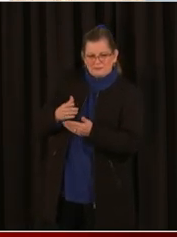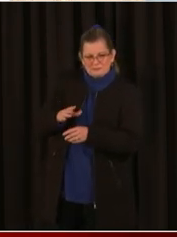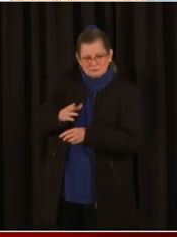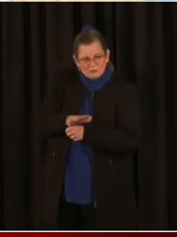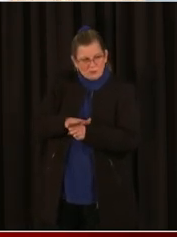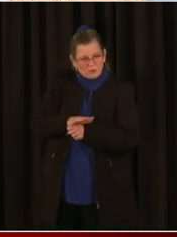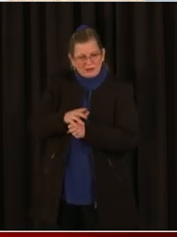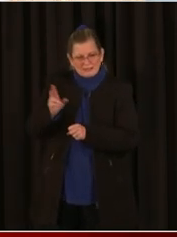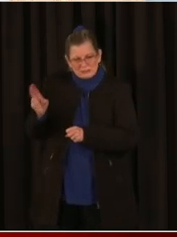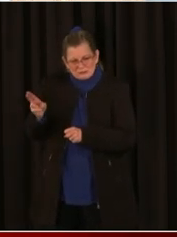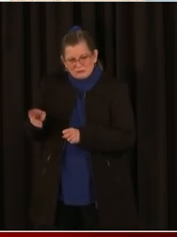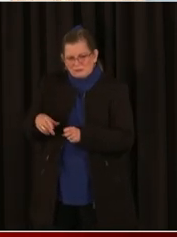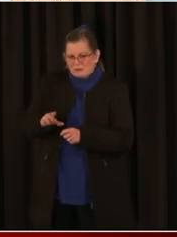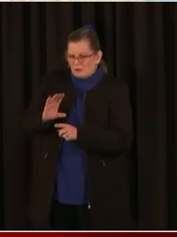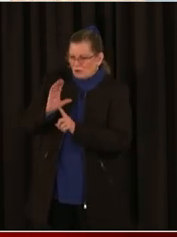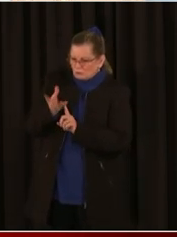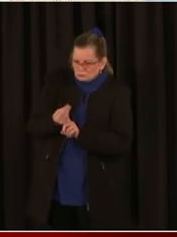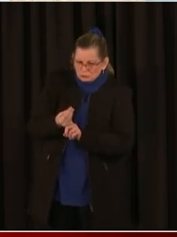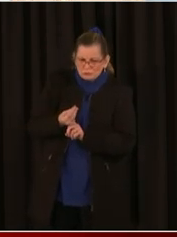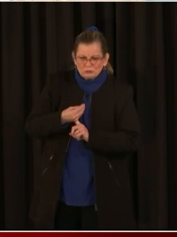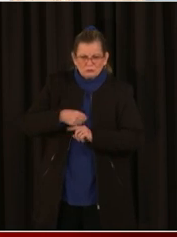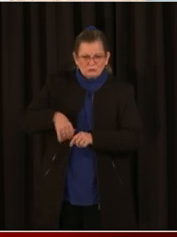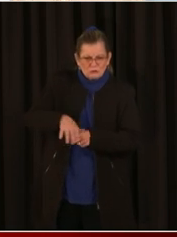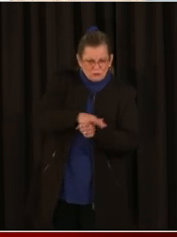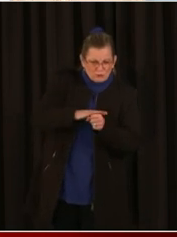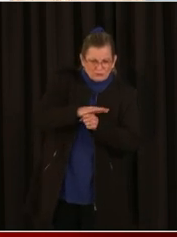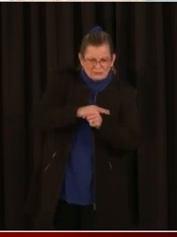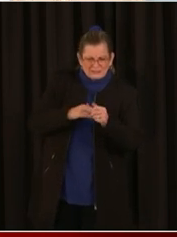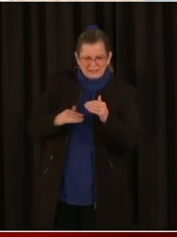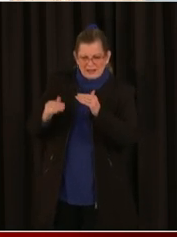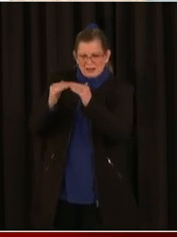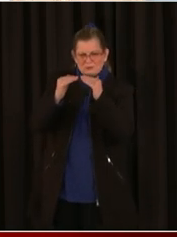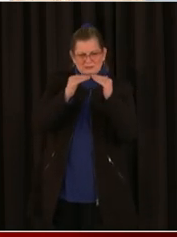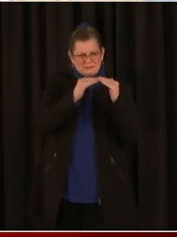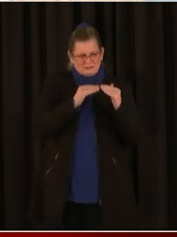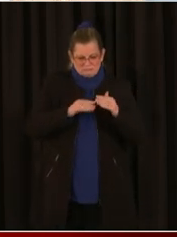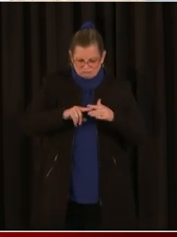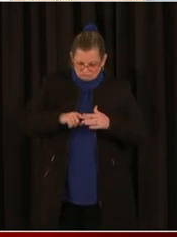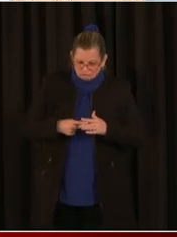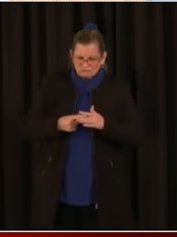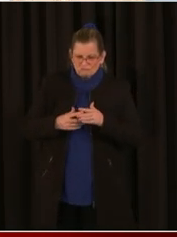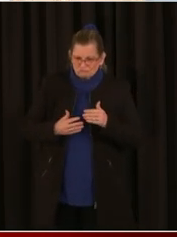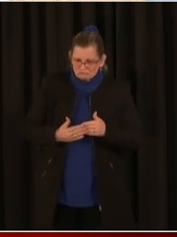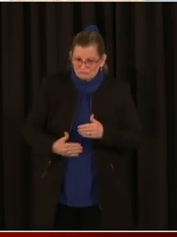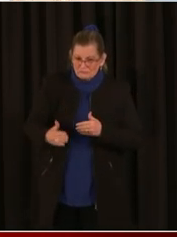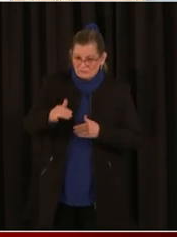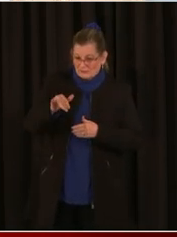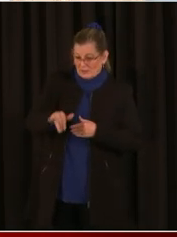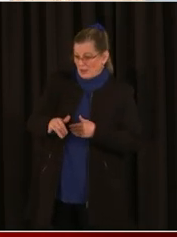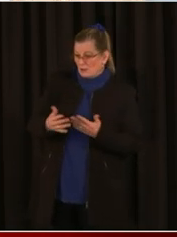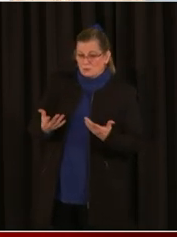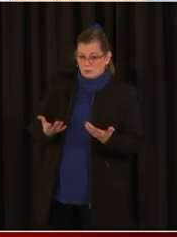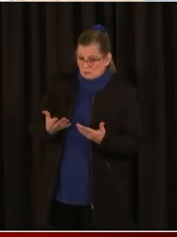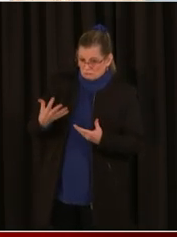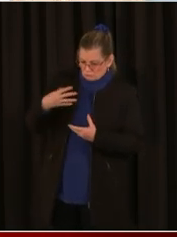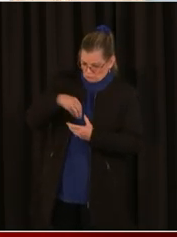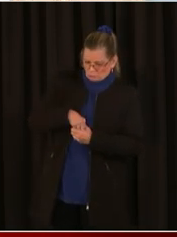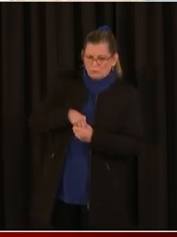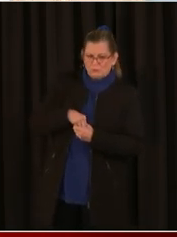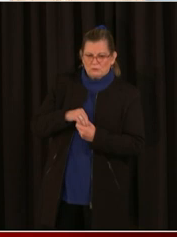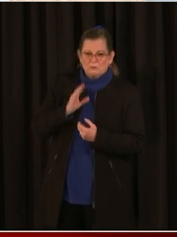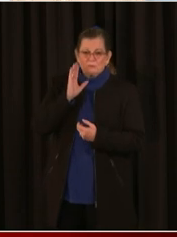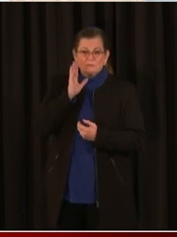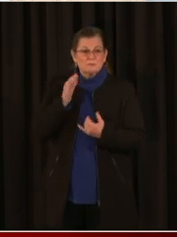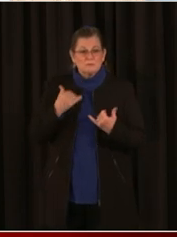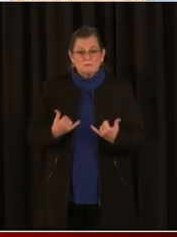local history and culture as well as local equity initiatives. And that includes today